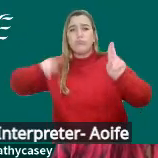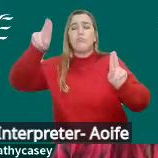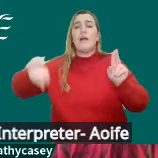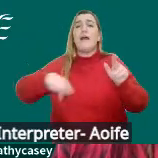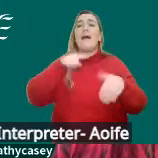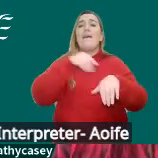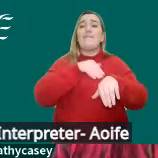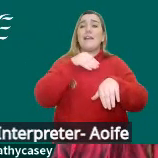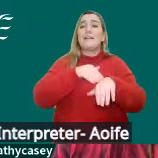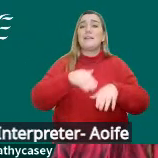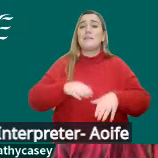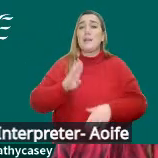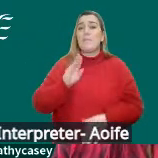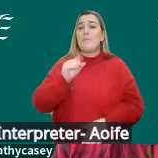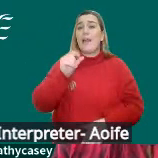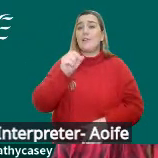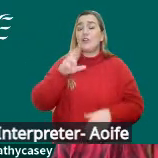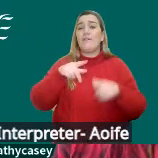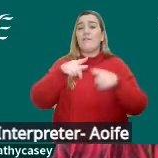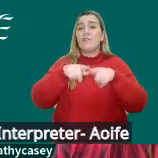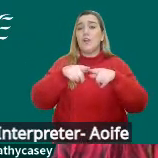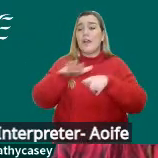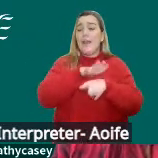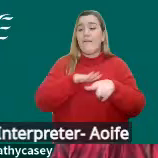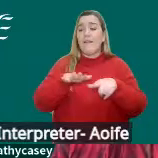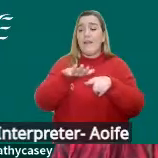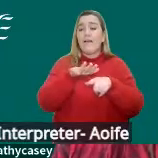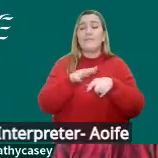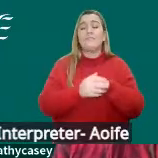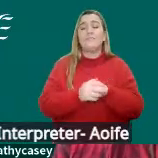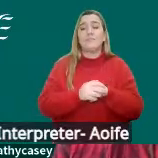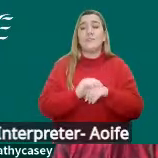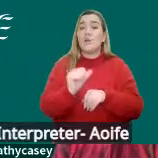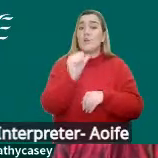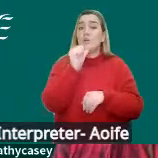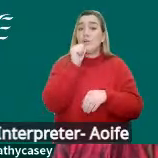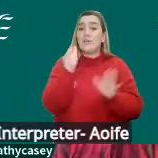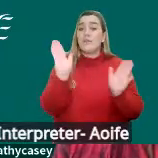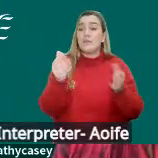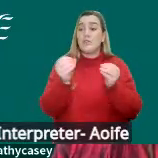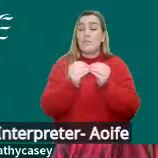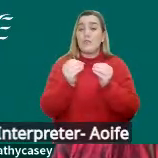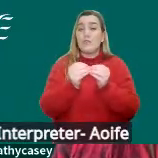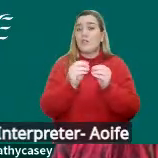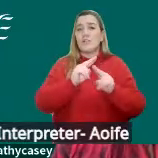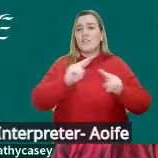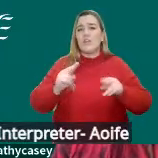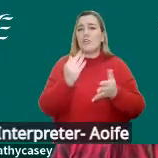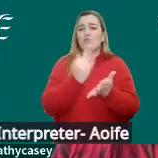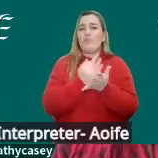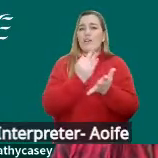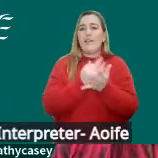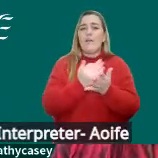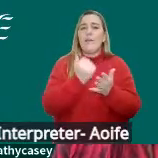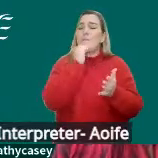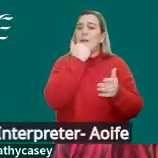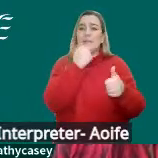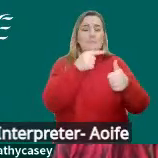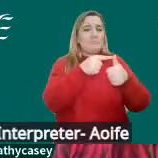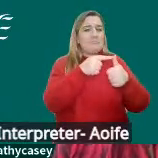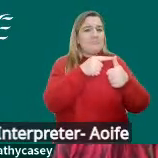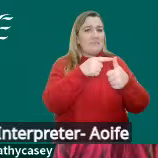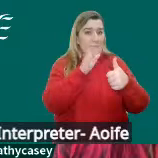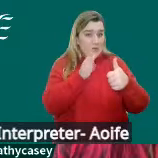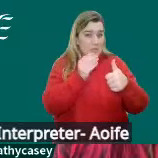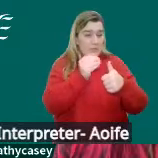area. So let's go through some of these. So the first, as I mentioned, is the irregular periods, and anything can happen with these. You can end